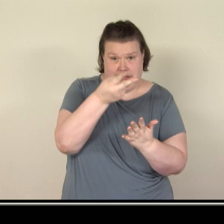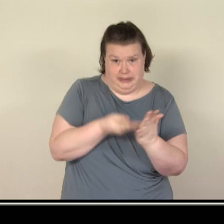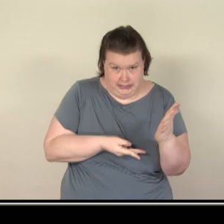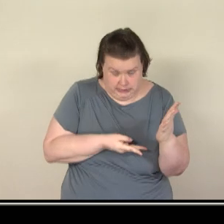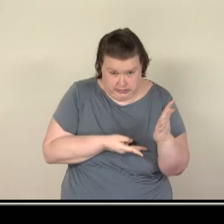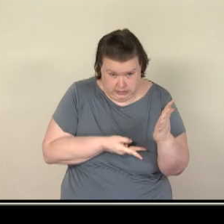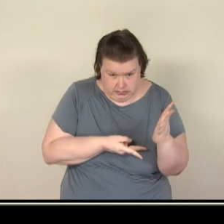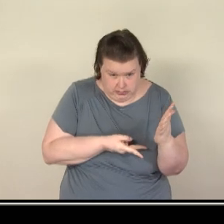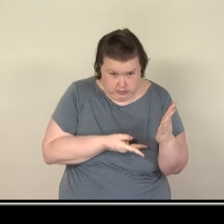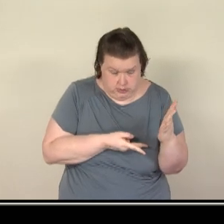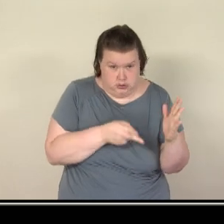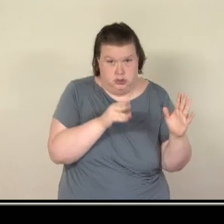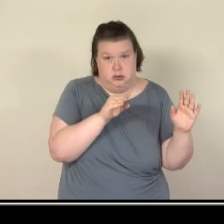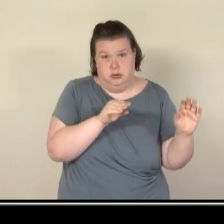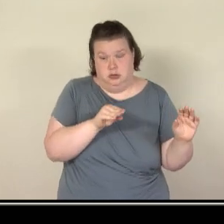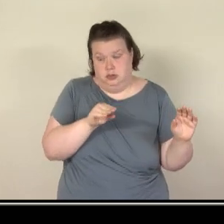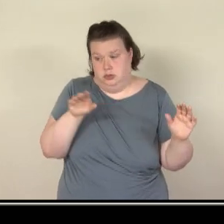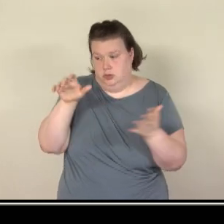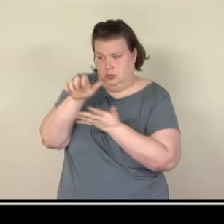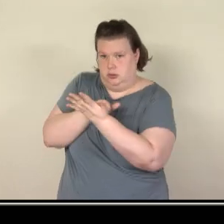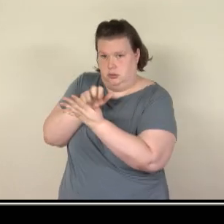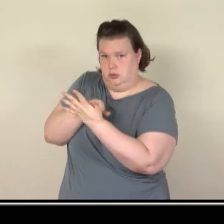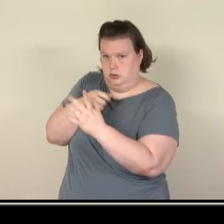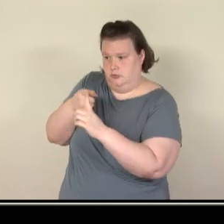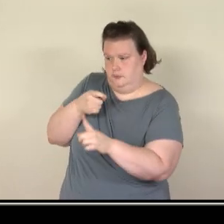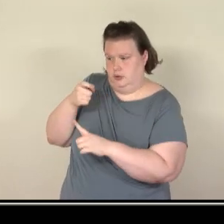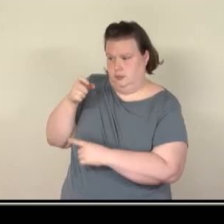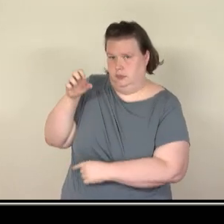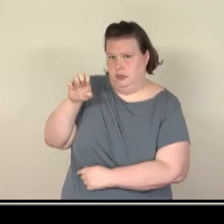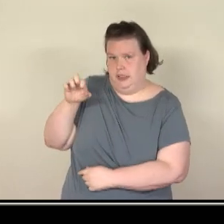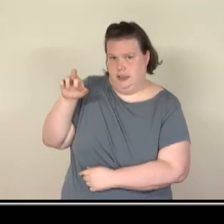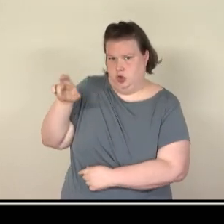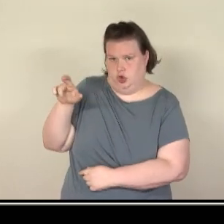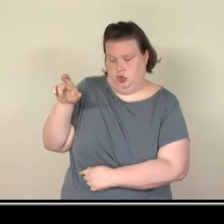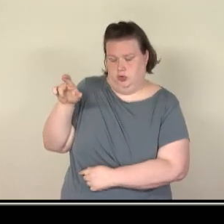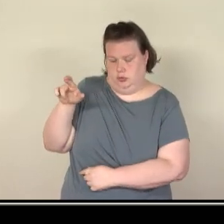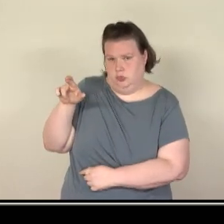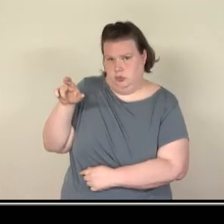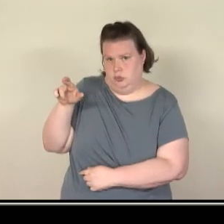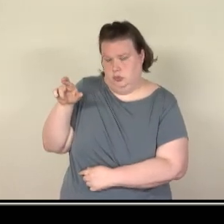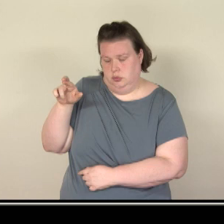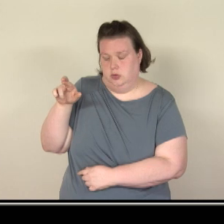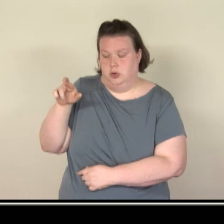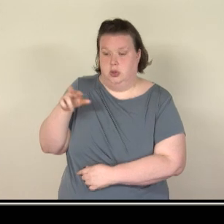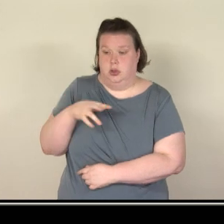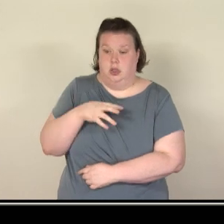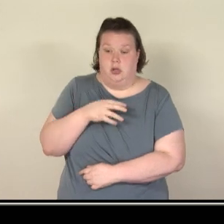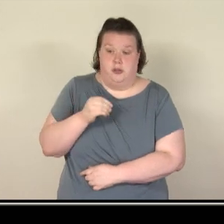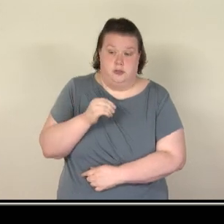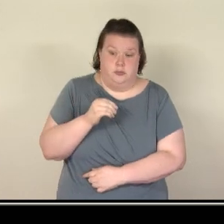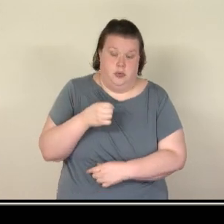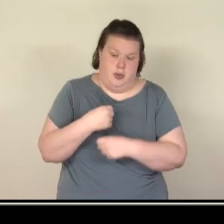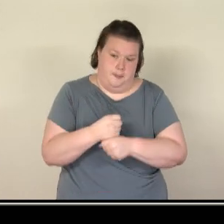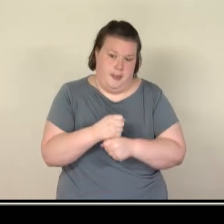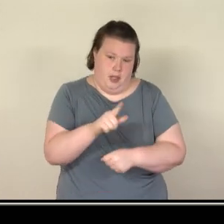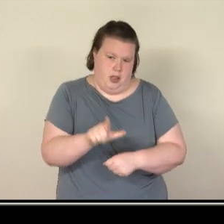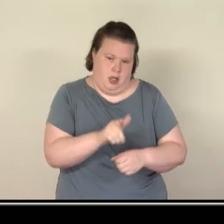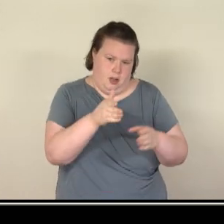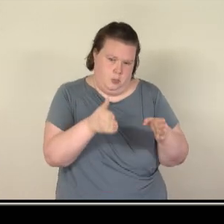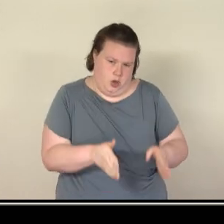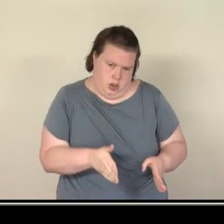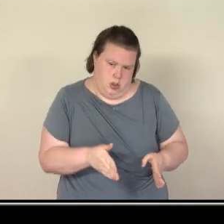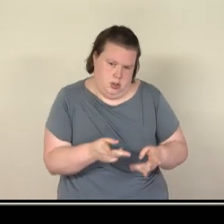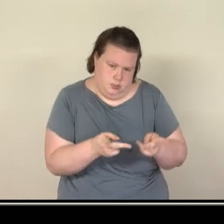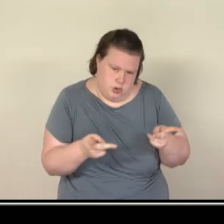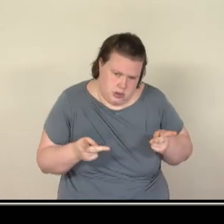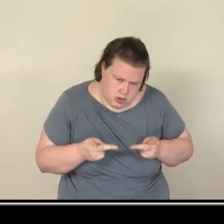into ESSER funds to help spend those funds, and then we created all the librarian positions and did the